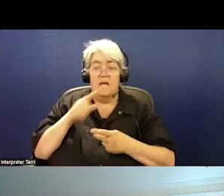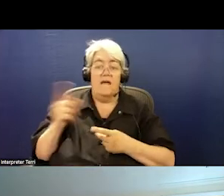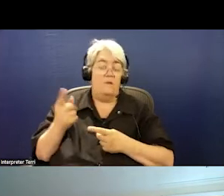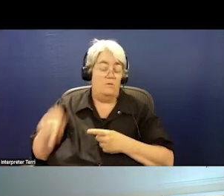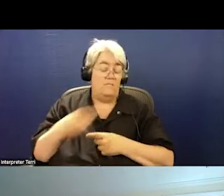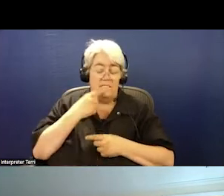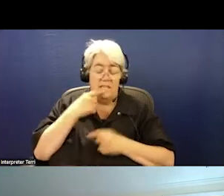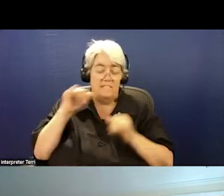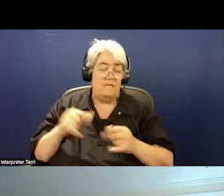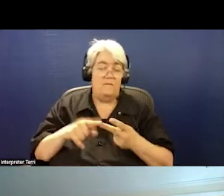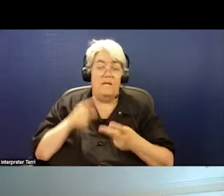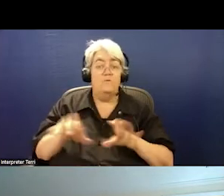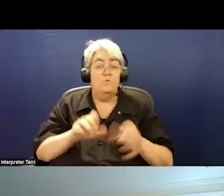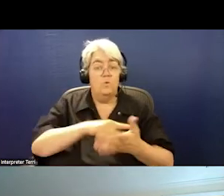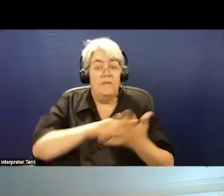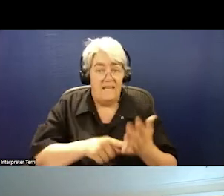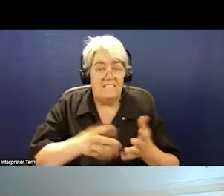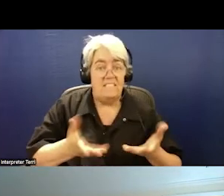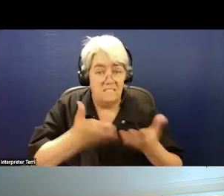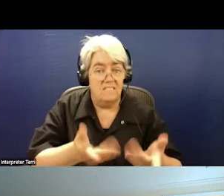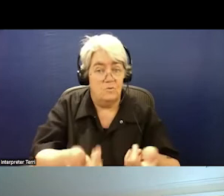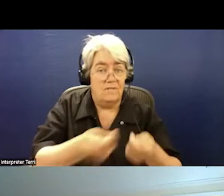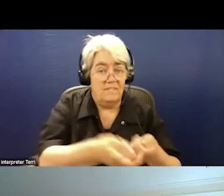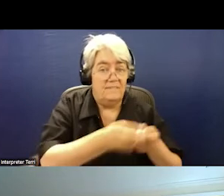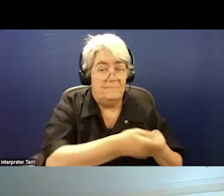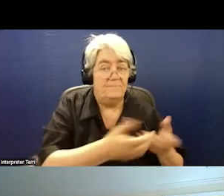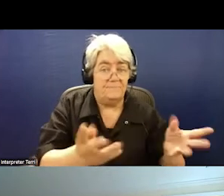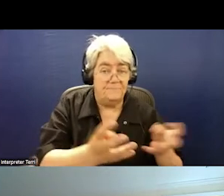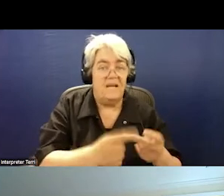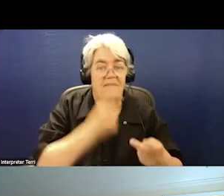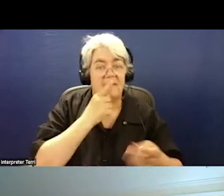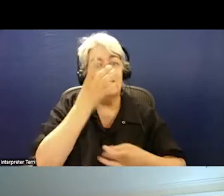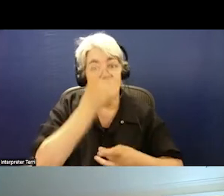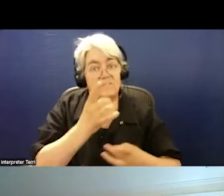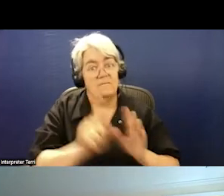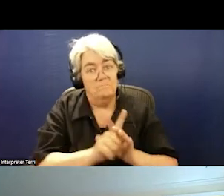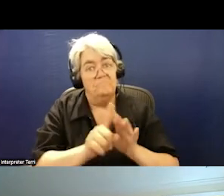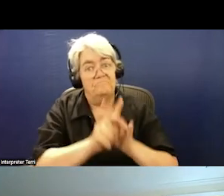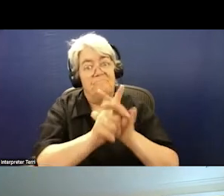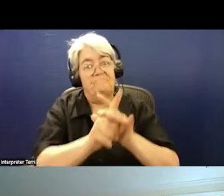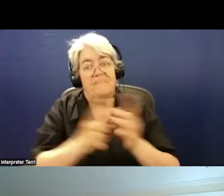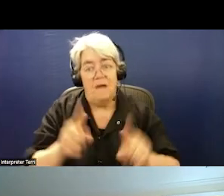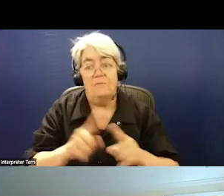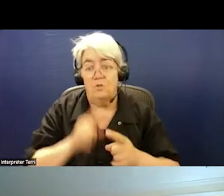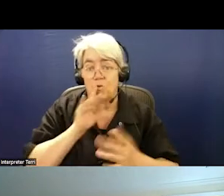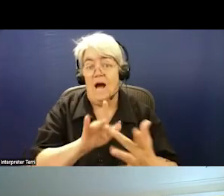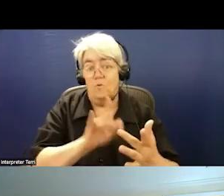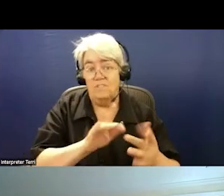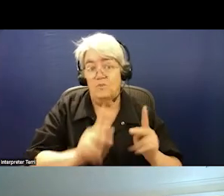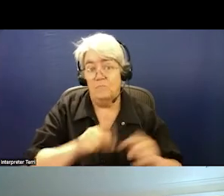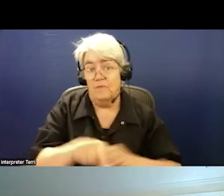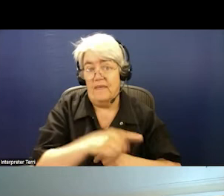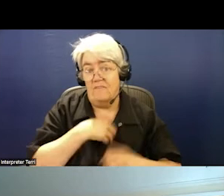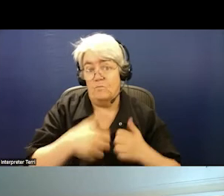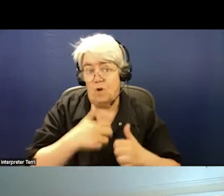then very interesting things begin to emerge. You begin to see outreach to people who have problems in the community,